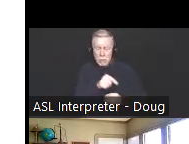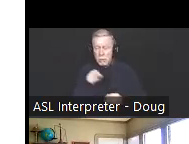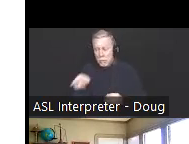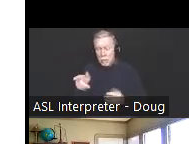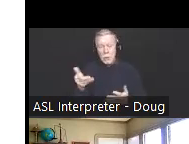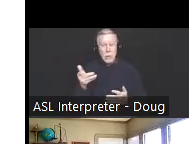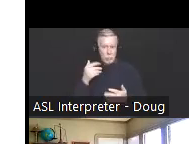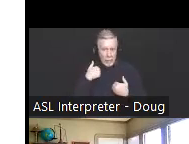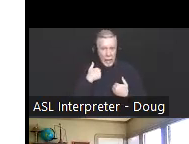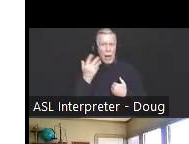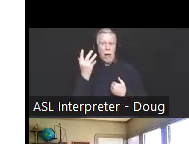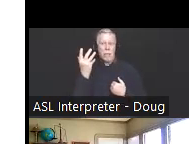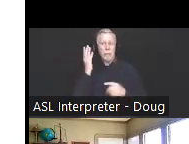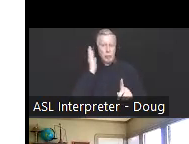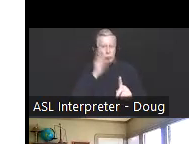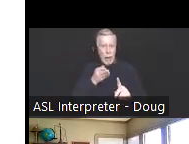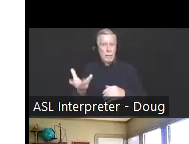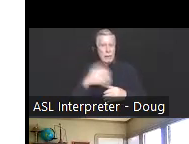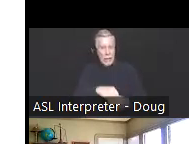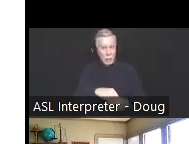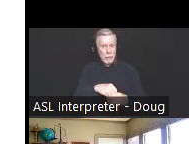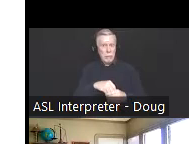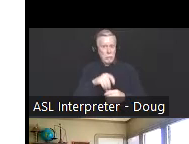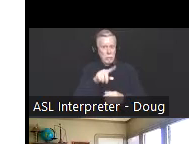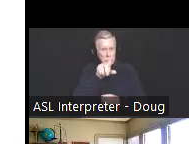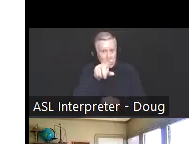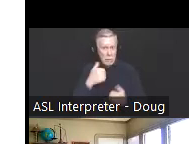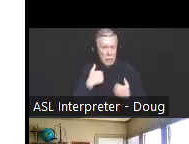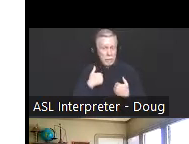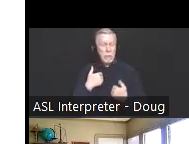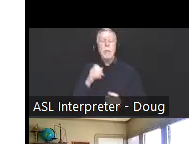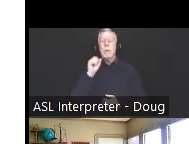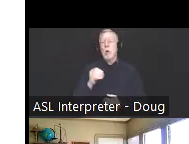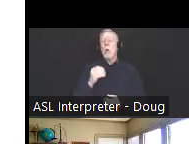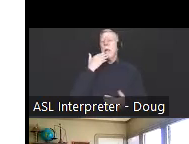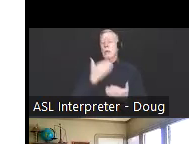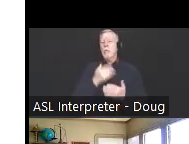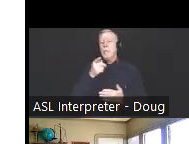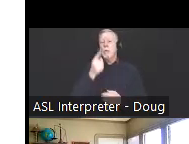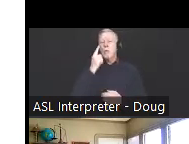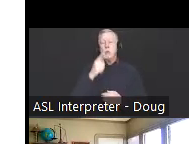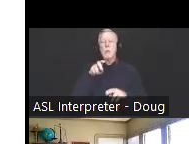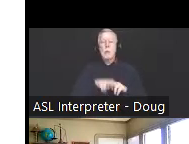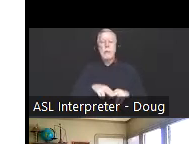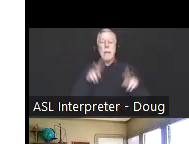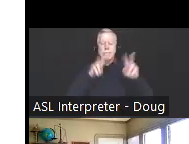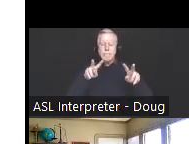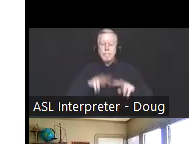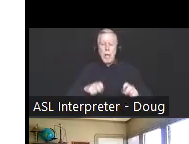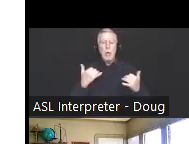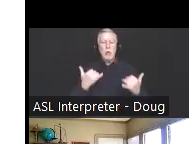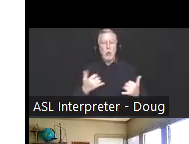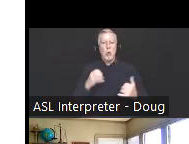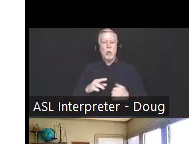engagement? This is a great tool to sit down and look at some of your current or past tables and